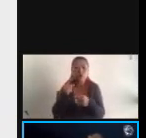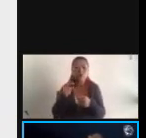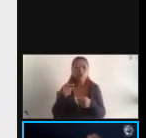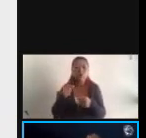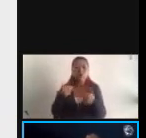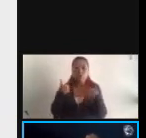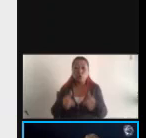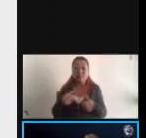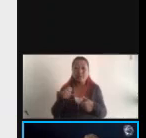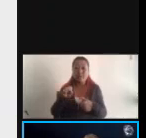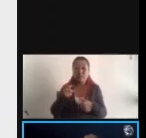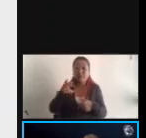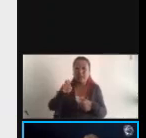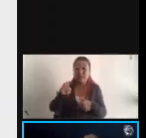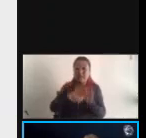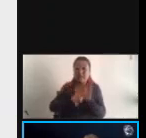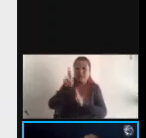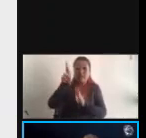you very much.